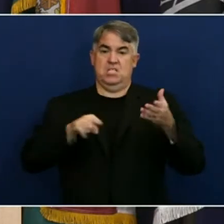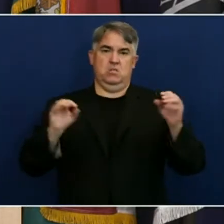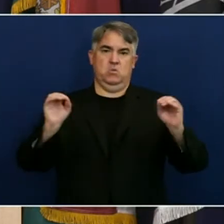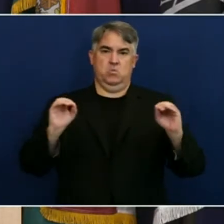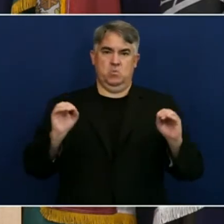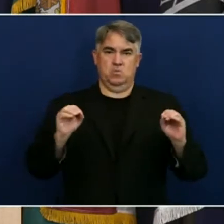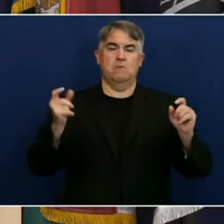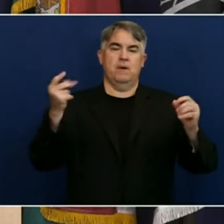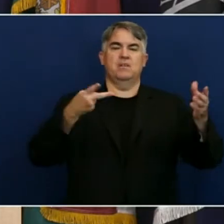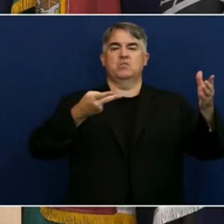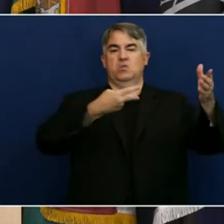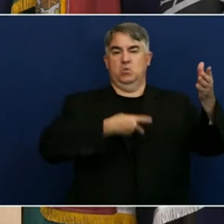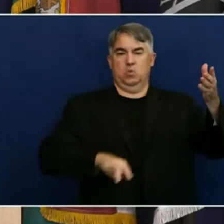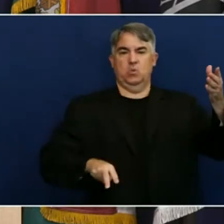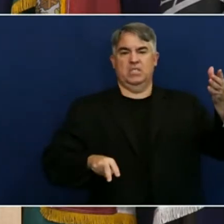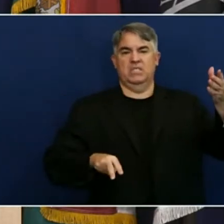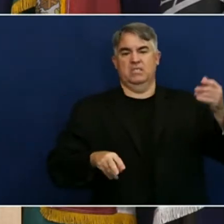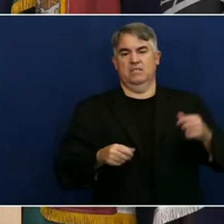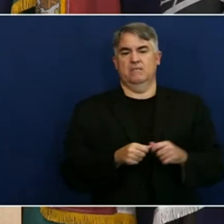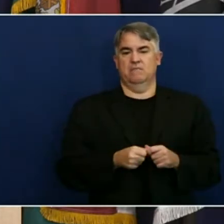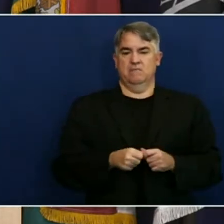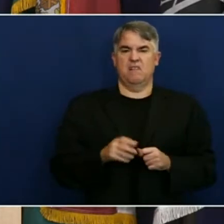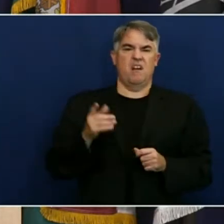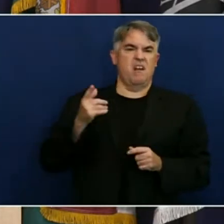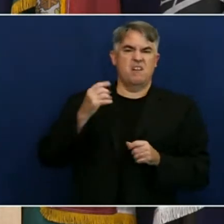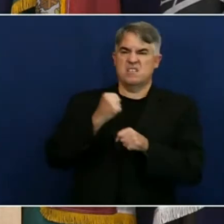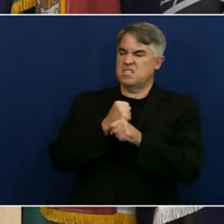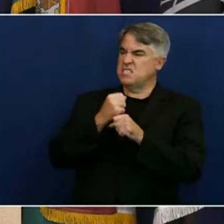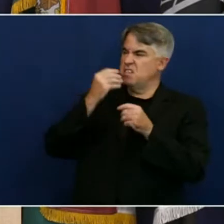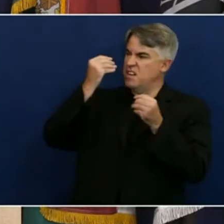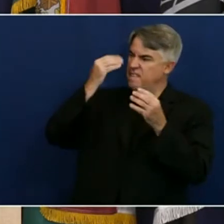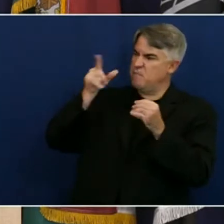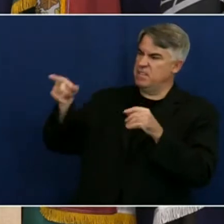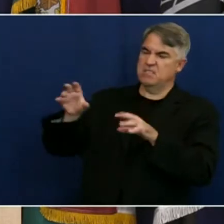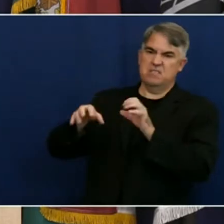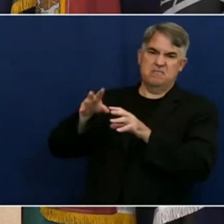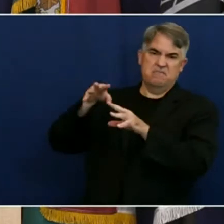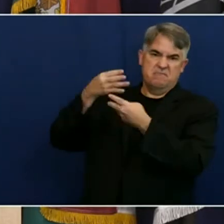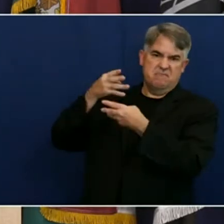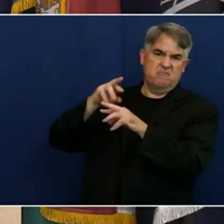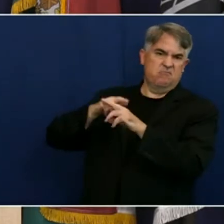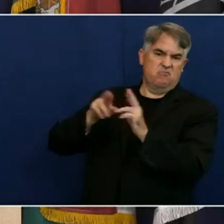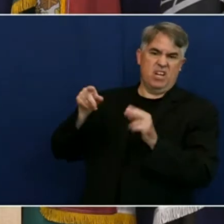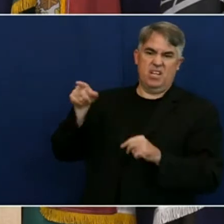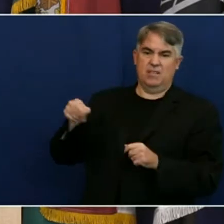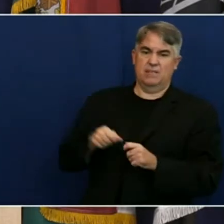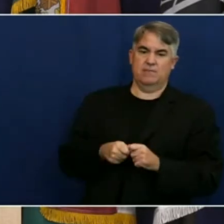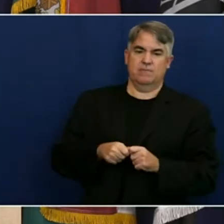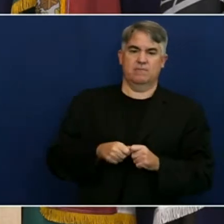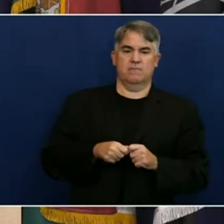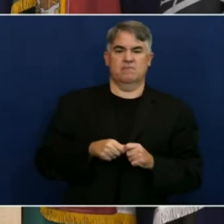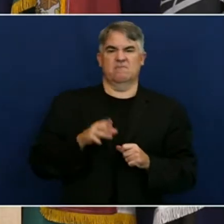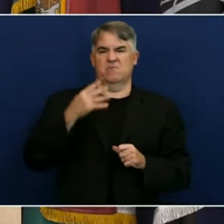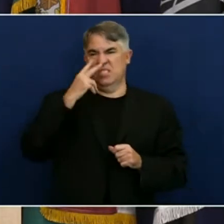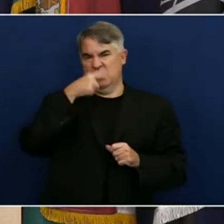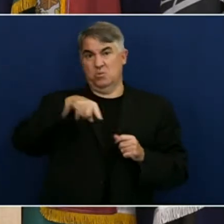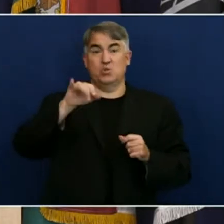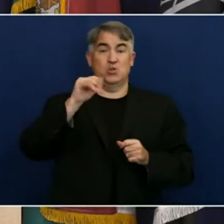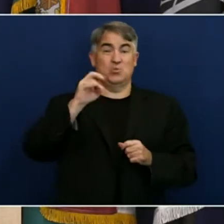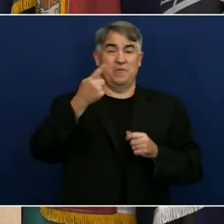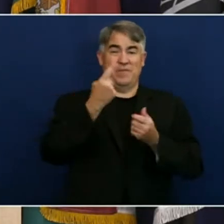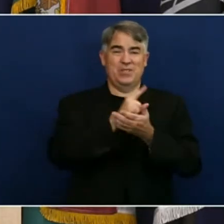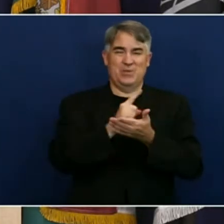available to you next week, and we look forward to joining you the first week of June to give an update on where we're going, but also to begin to talk about